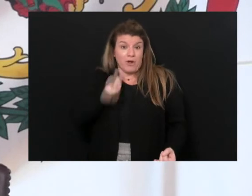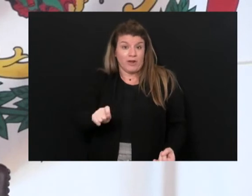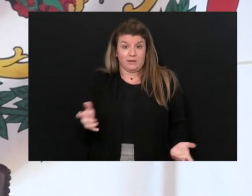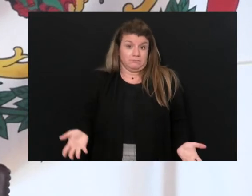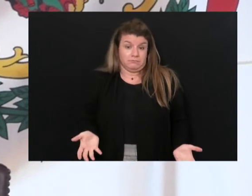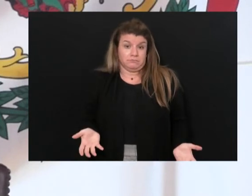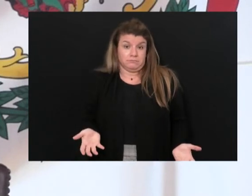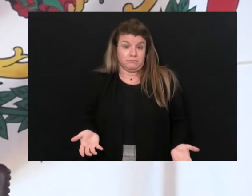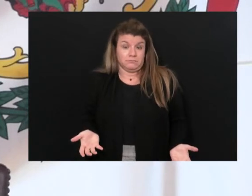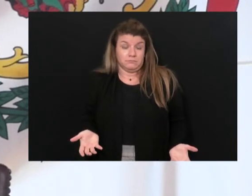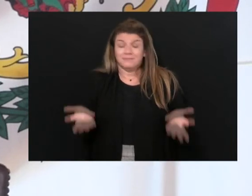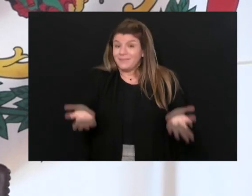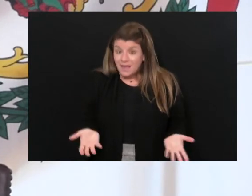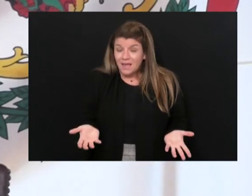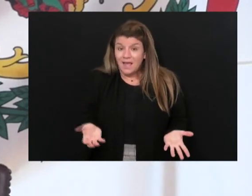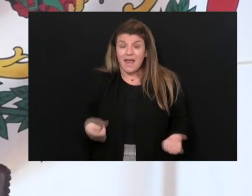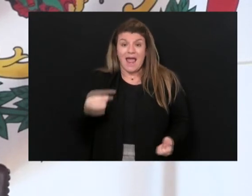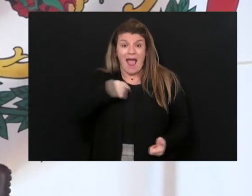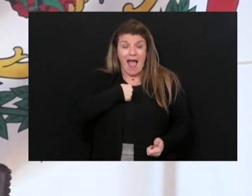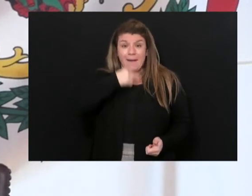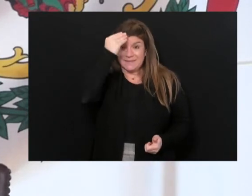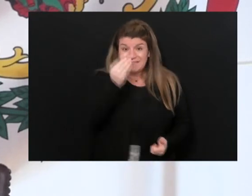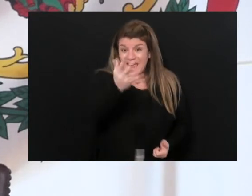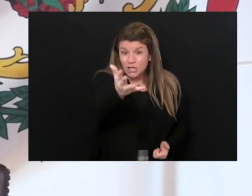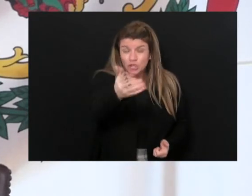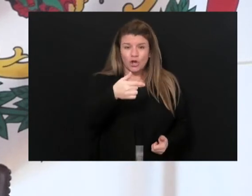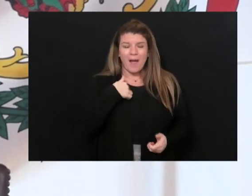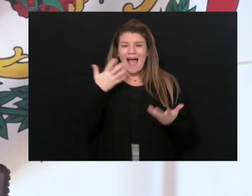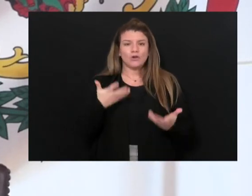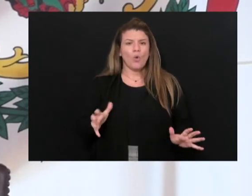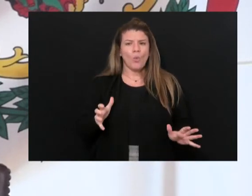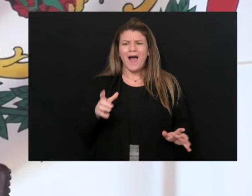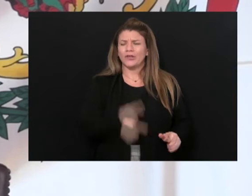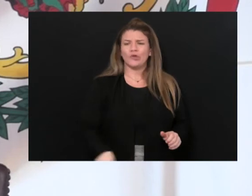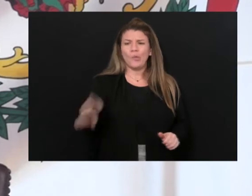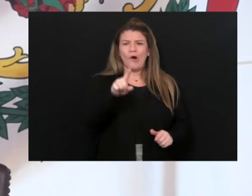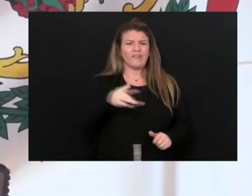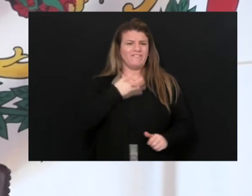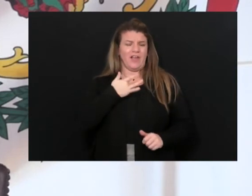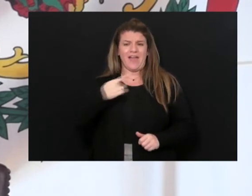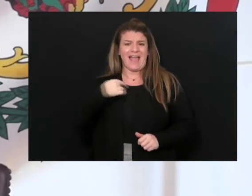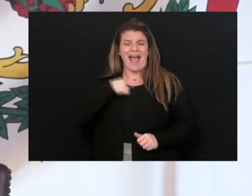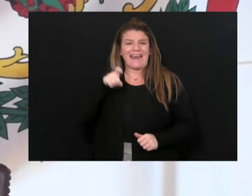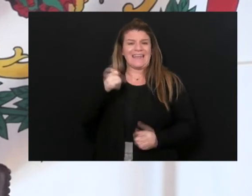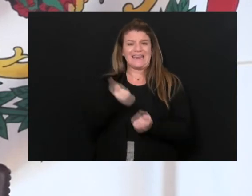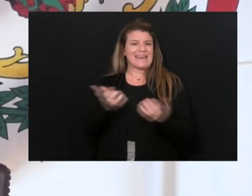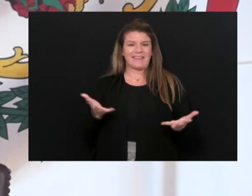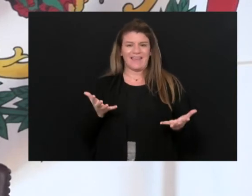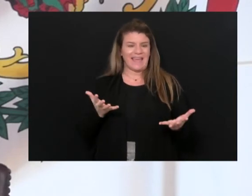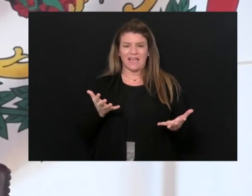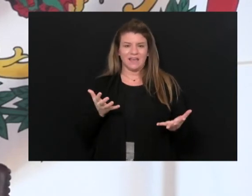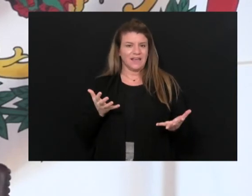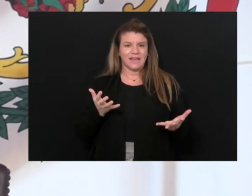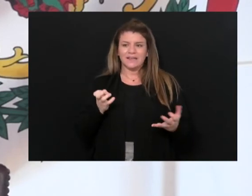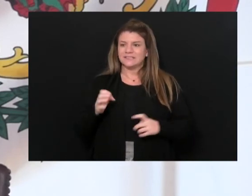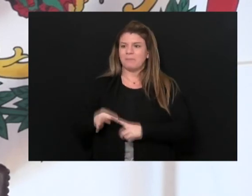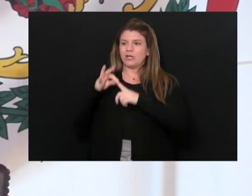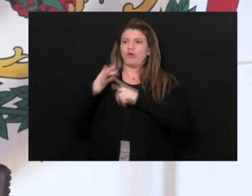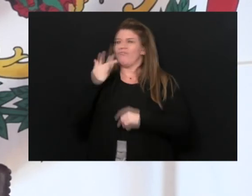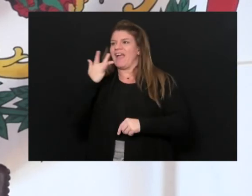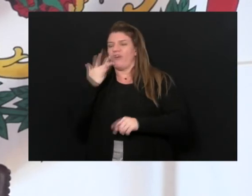it. I'm sitting here telling you I don't want any favors. I never have in any way. I'm